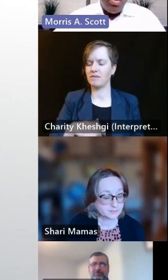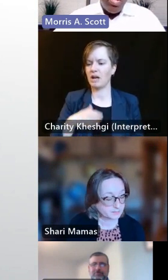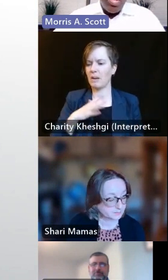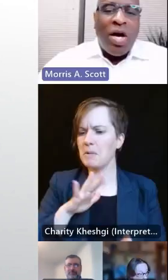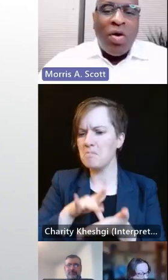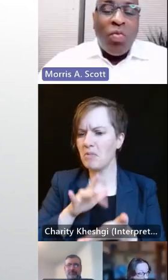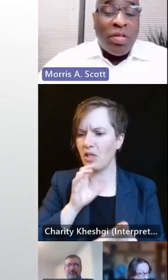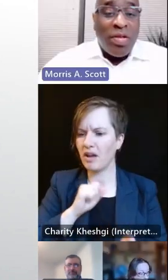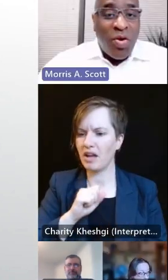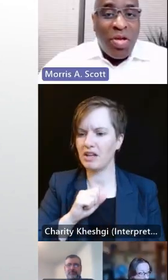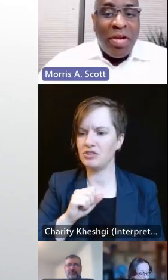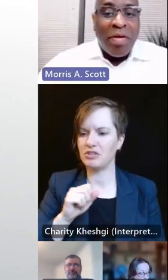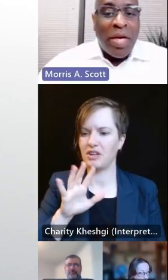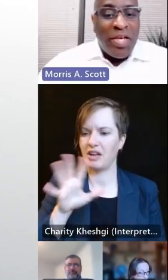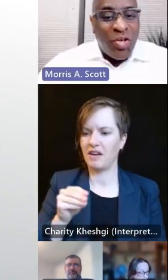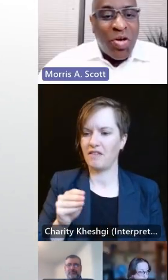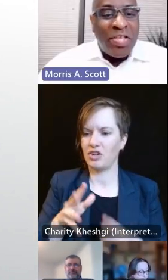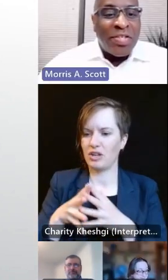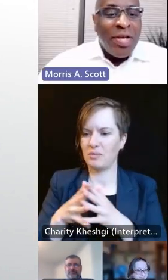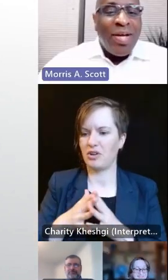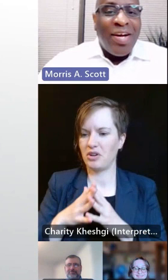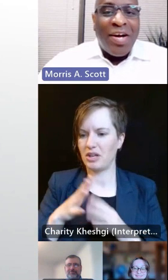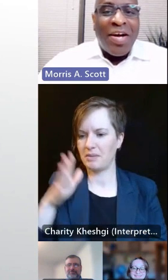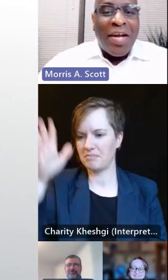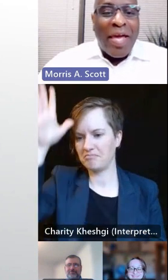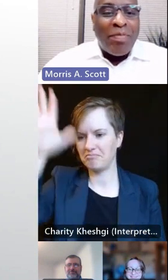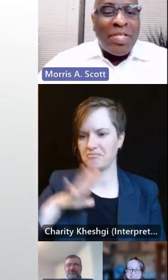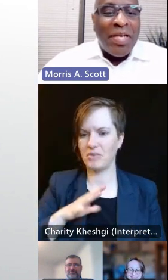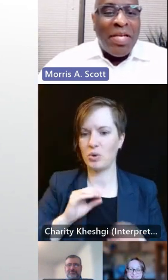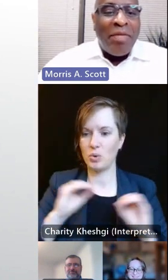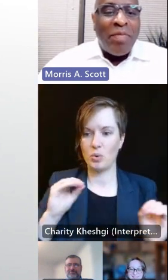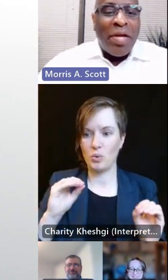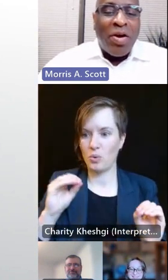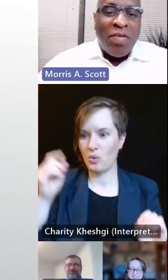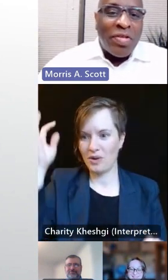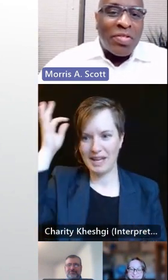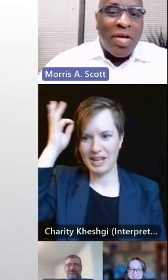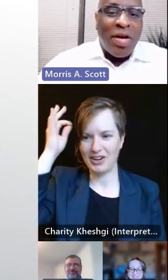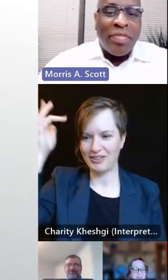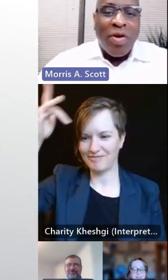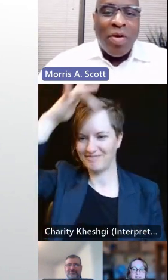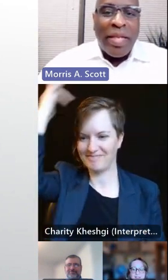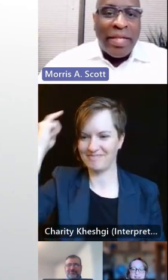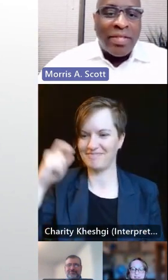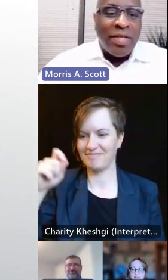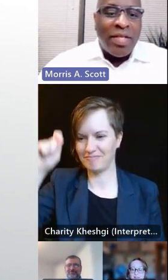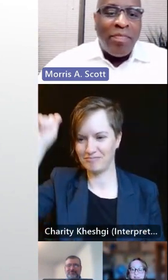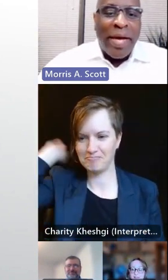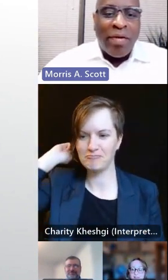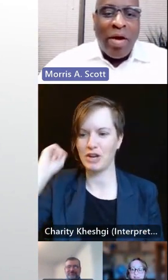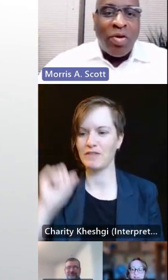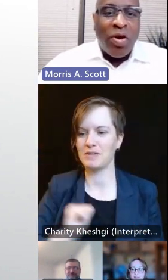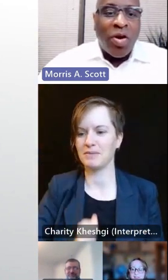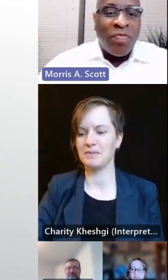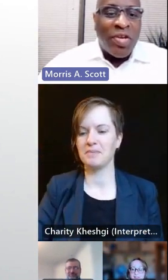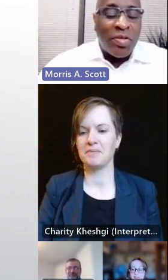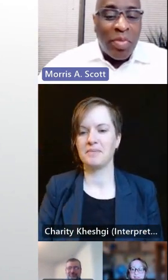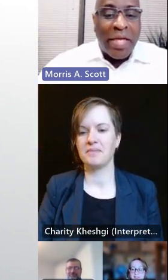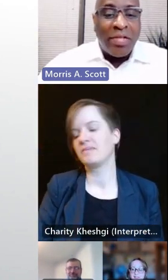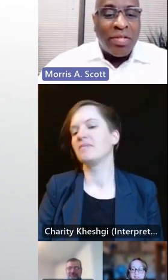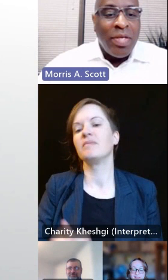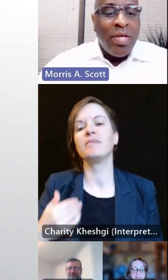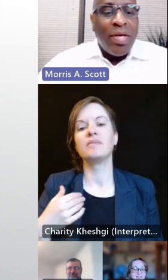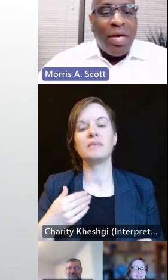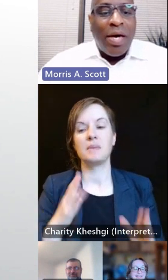African-American male with no hair by choice. I am sitting in my office. There are plants in the background,